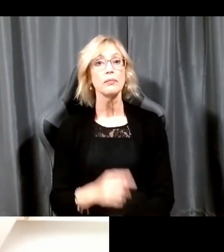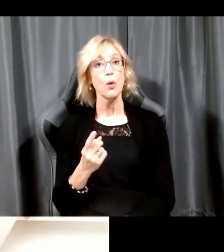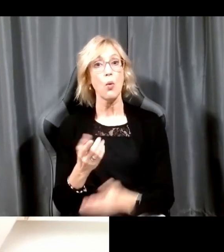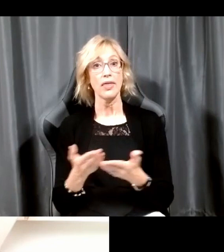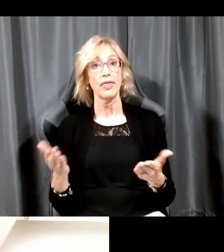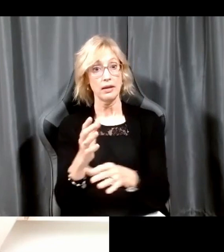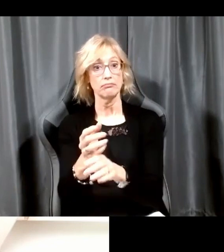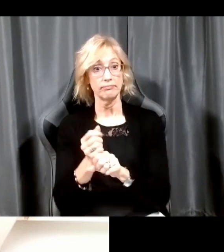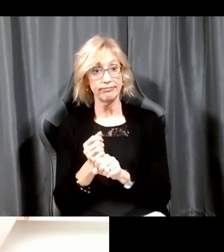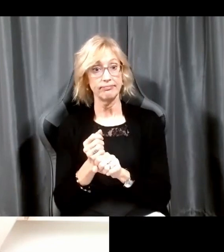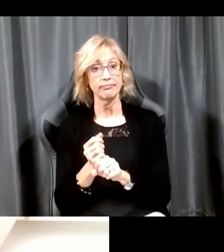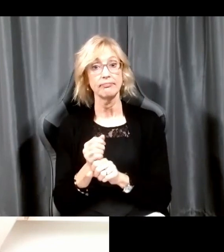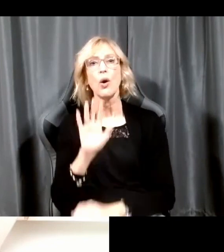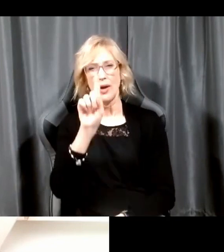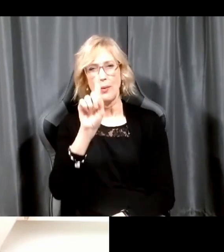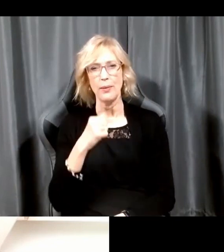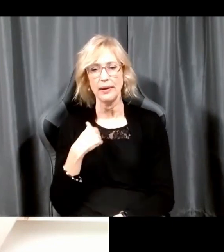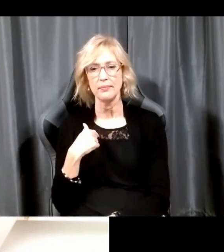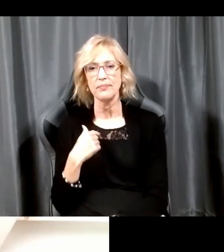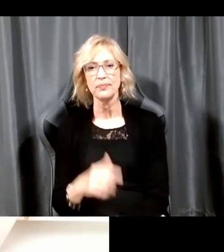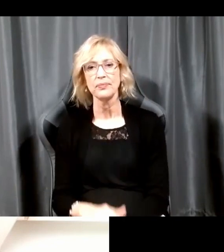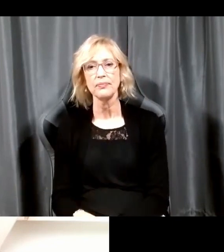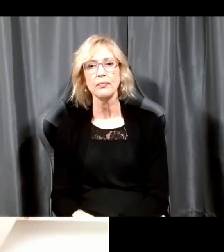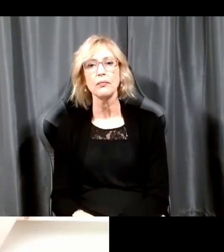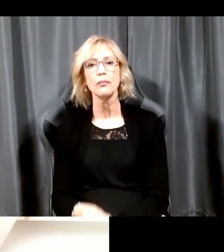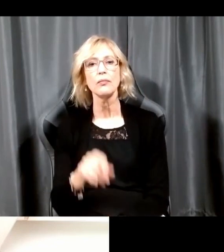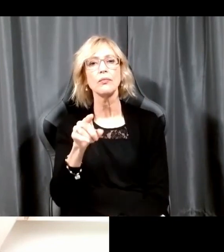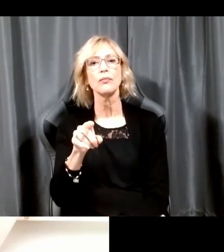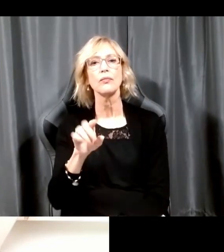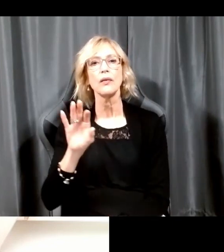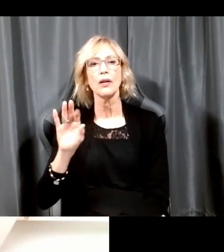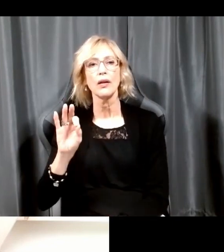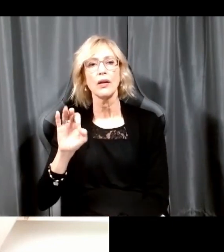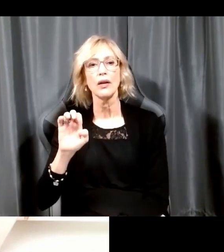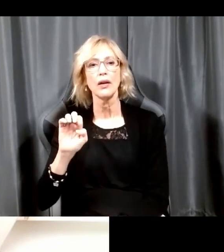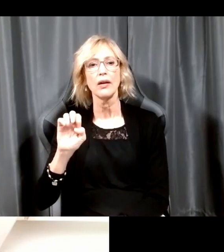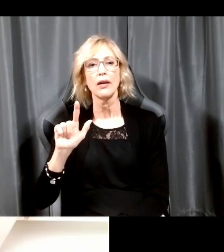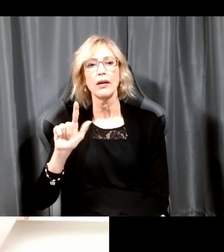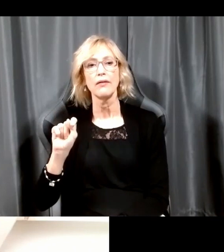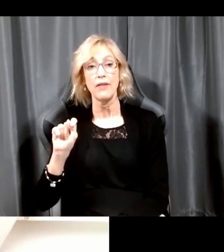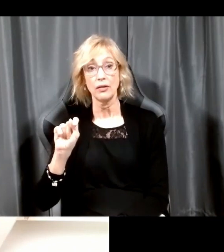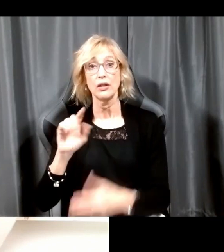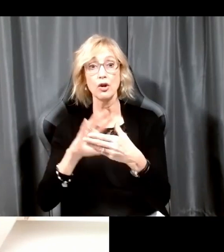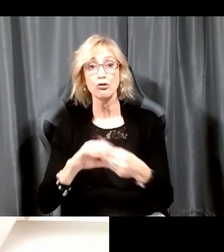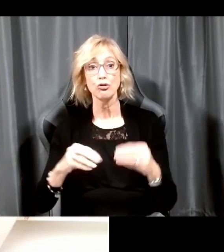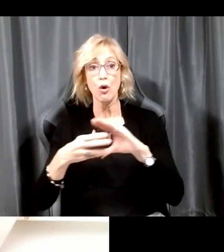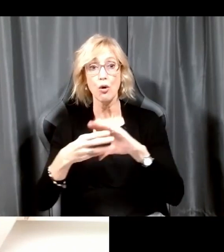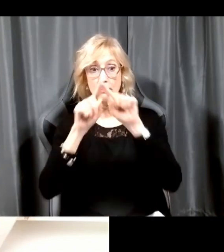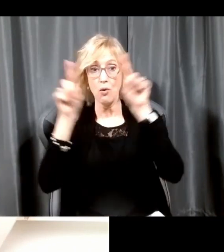be receiving, let me just take these off, is a story felt board,